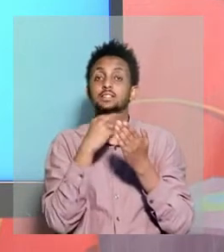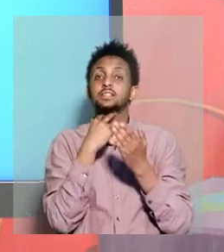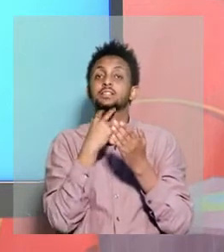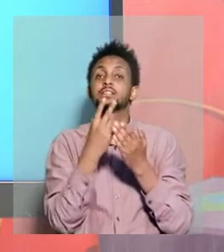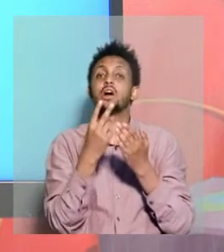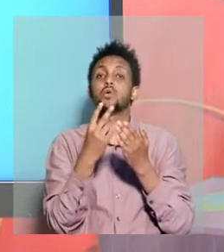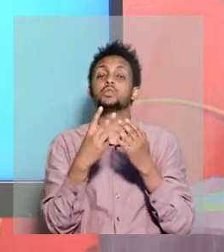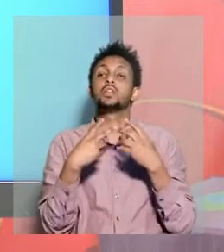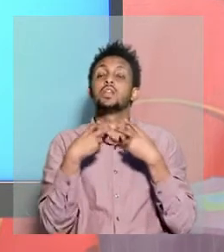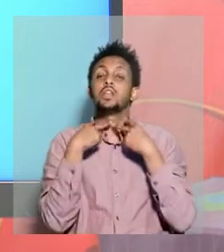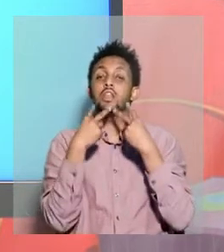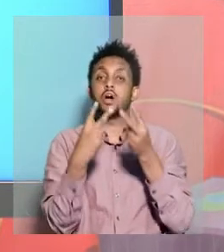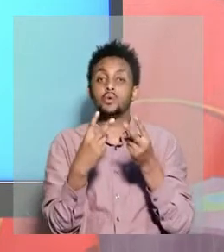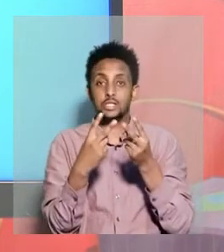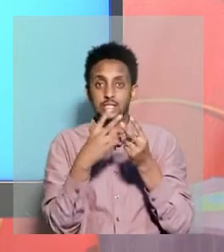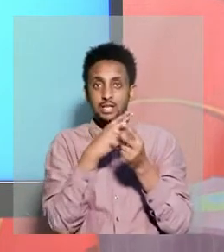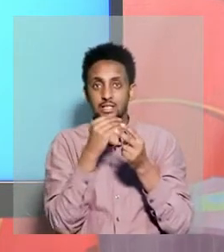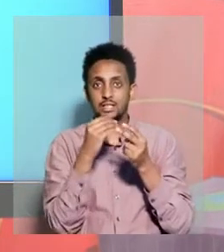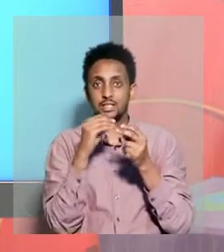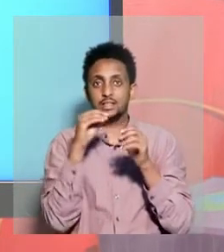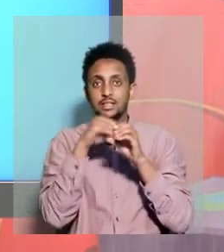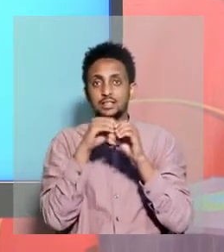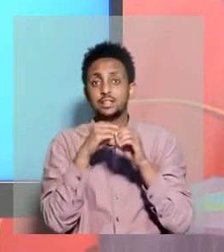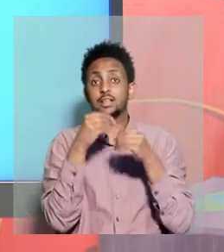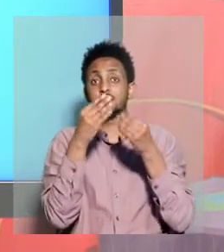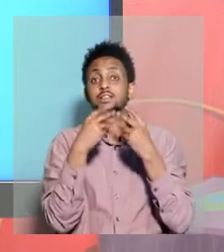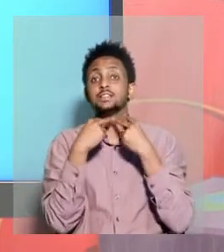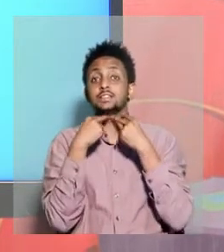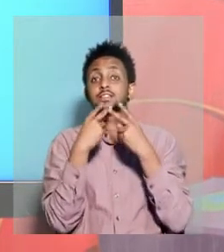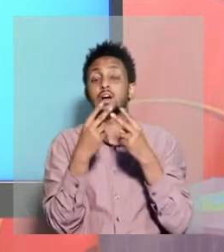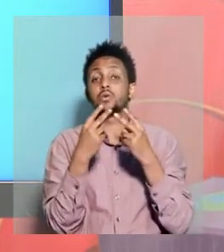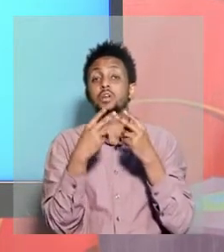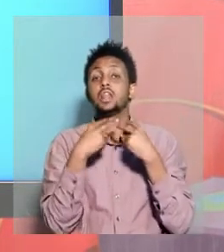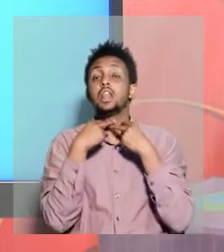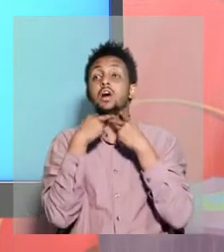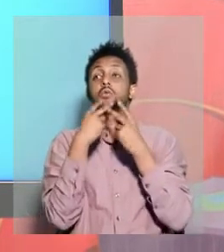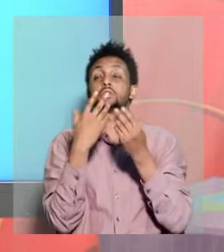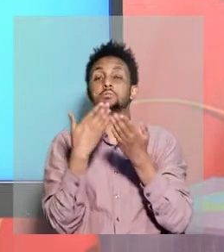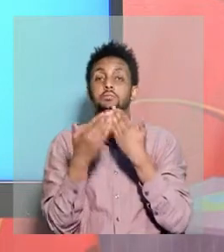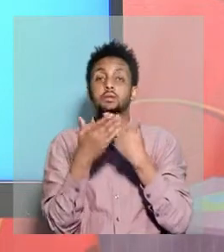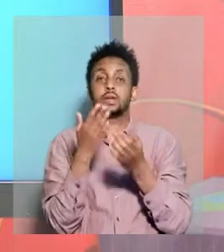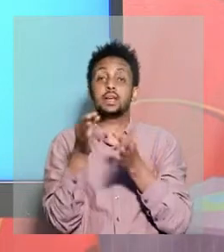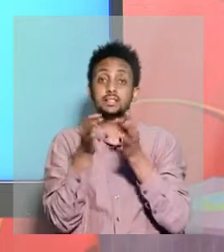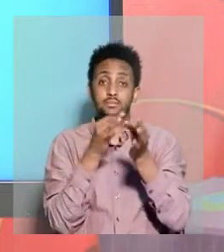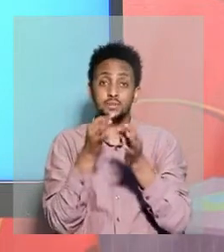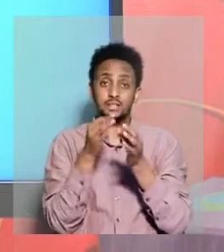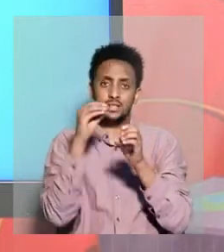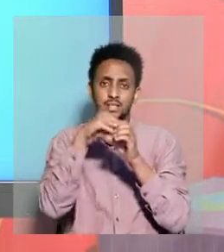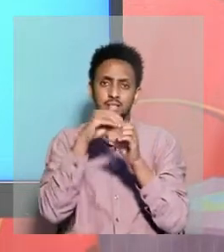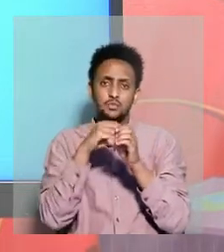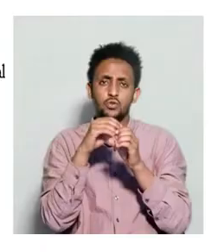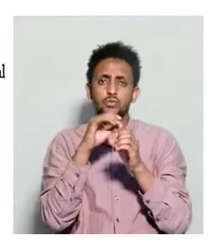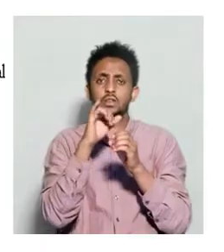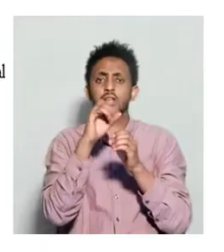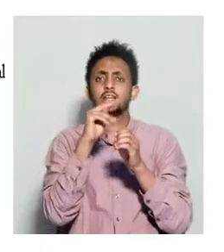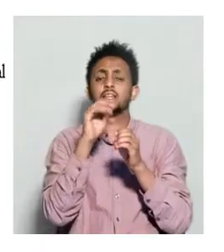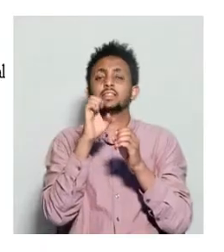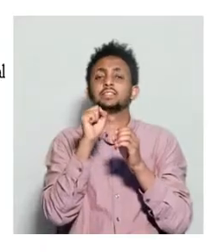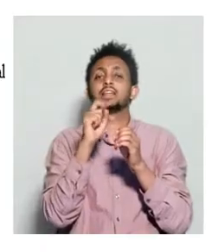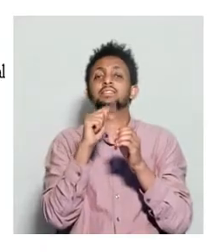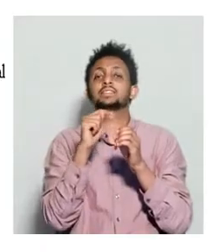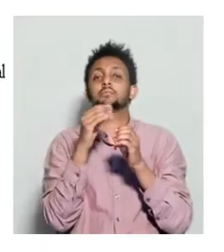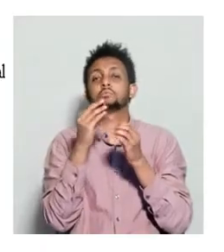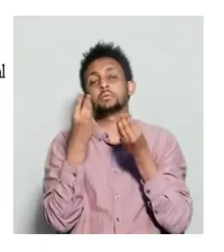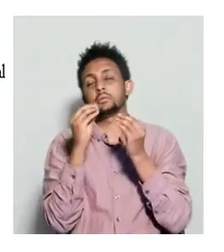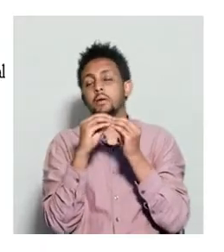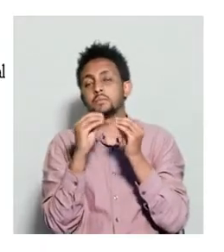sound loudness and intensity. For a given sound, its loudness might be expressed in terms of intensity. Intensity can